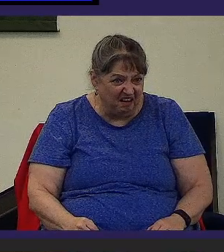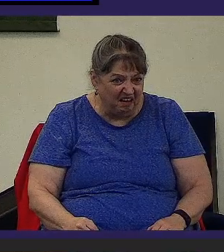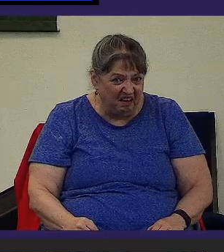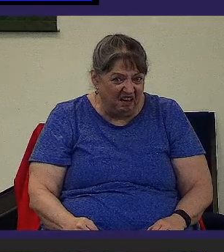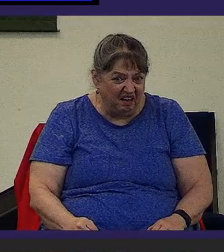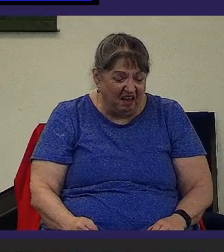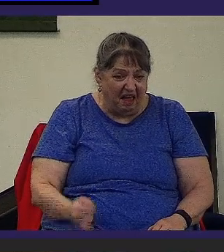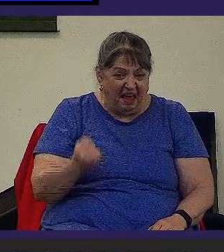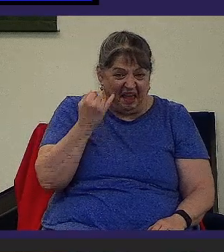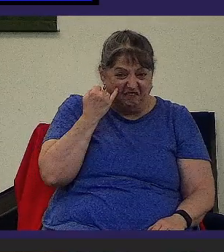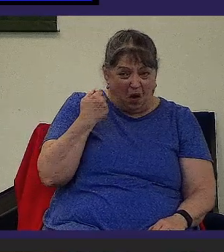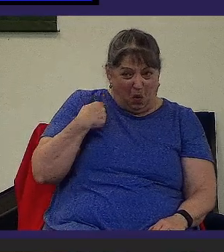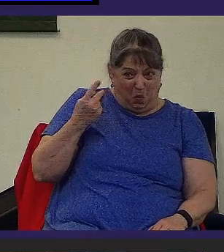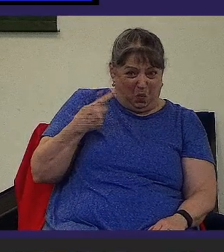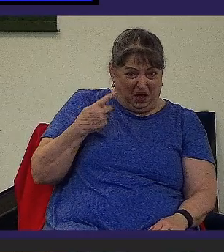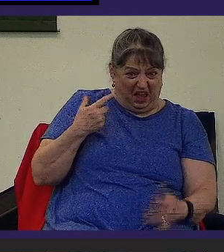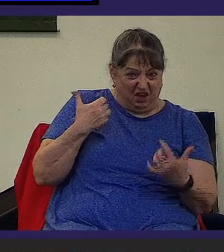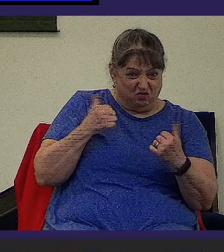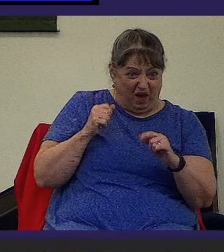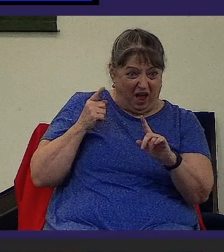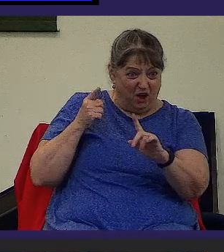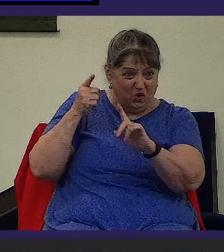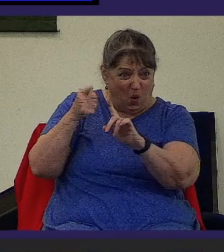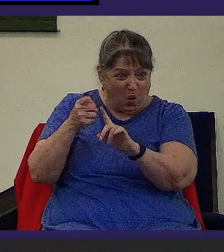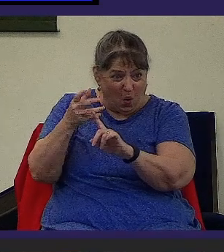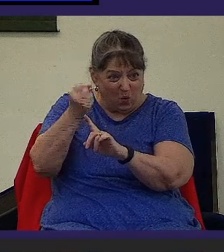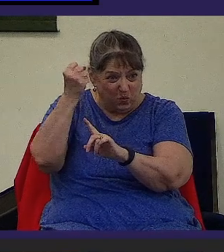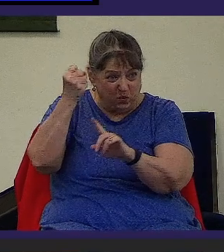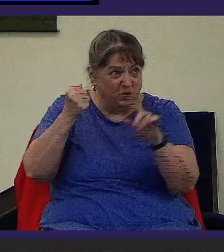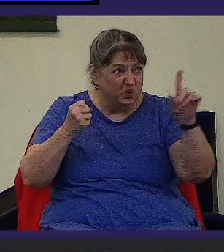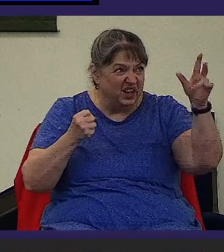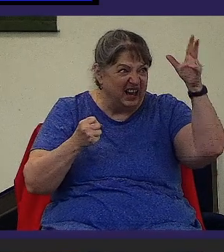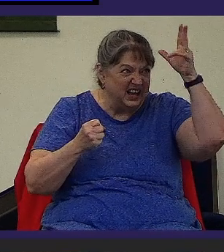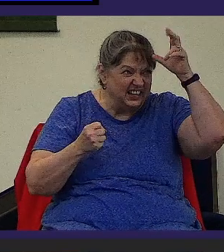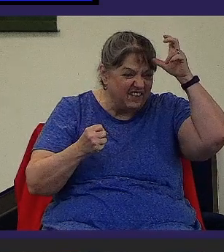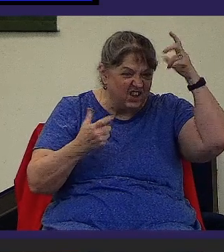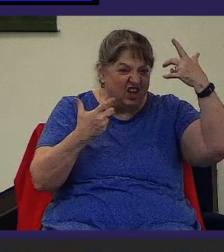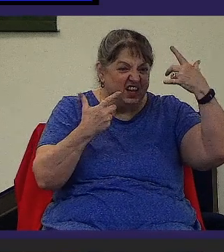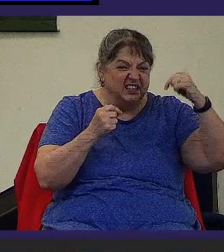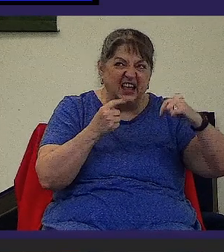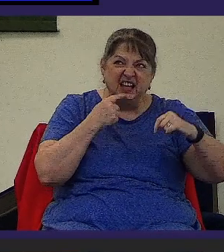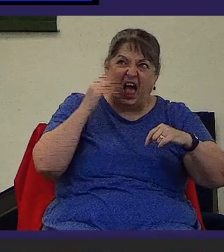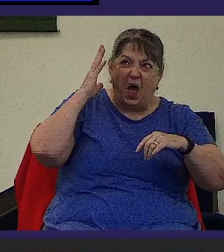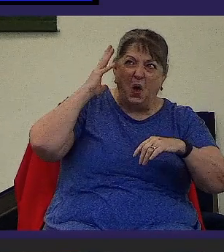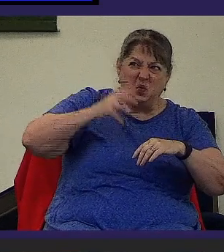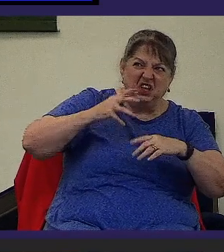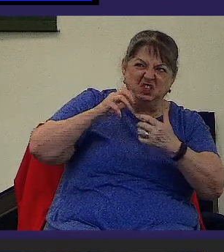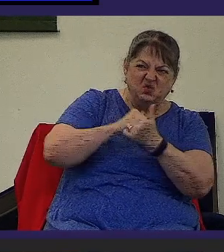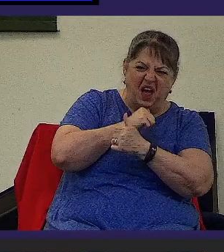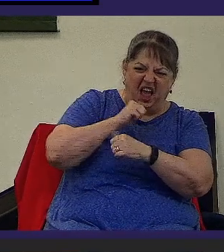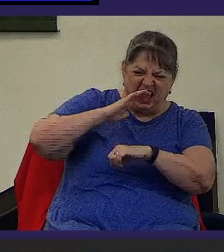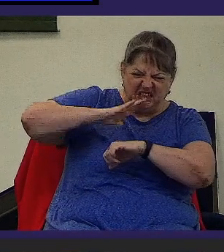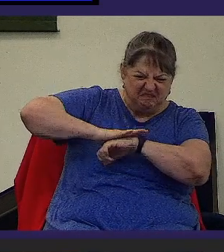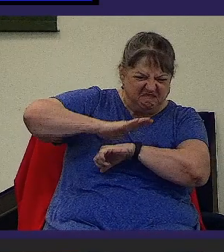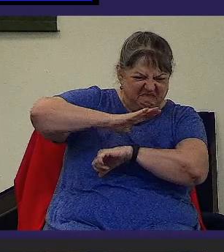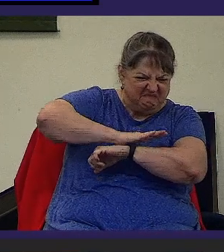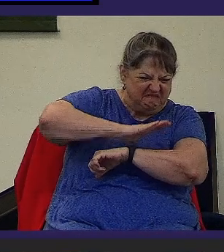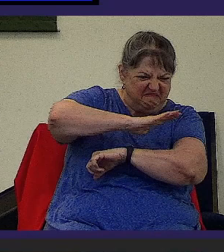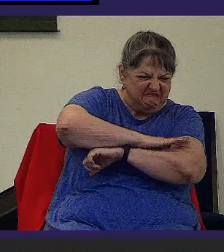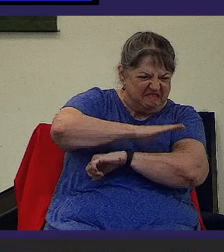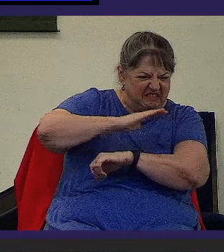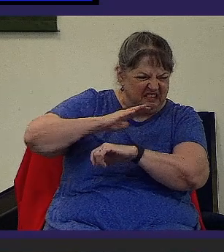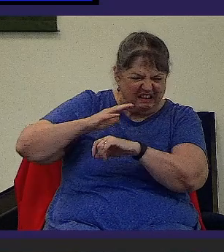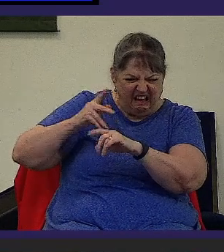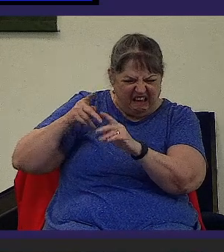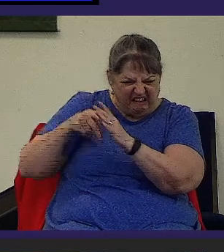somewhere something we want to accomplish in our lives the enemy will do everything he can to interfere with that goal and he'll